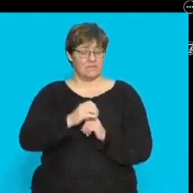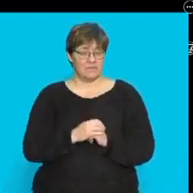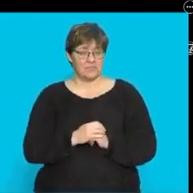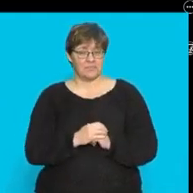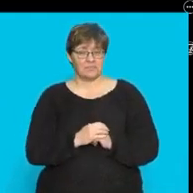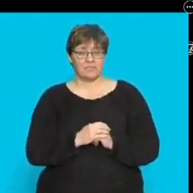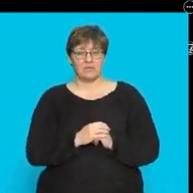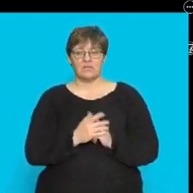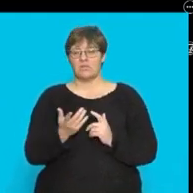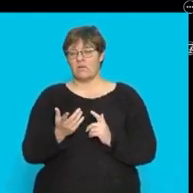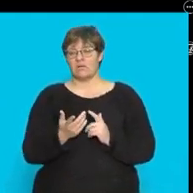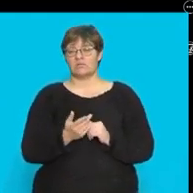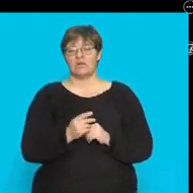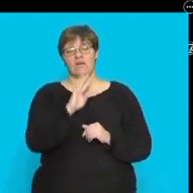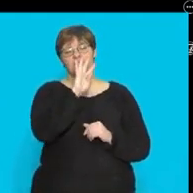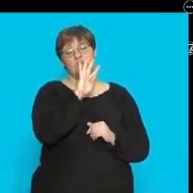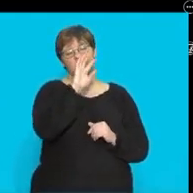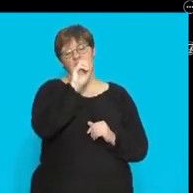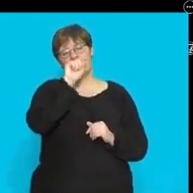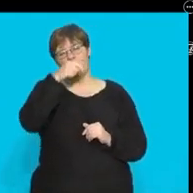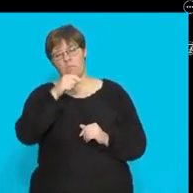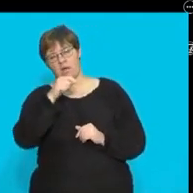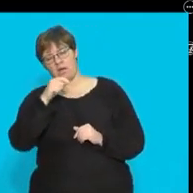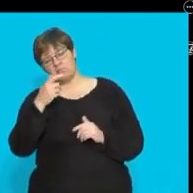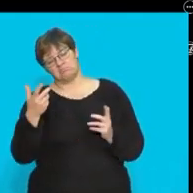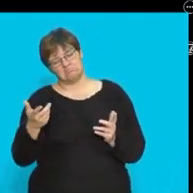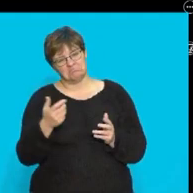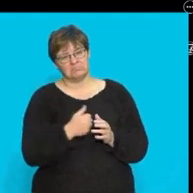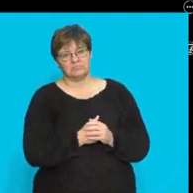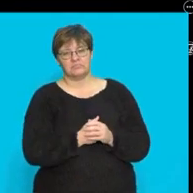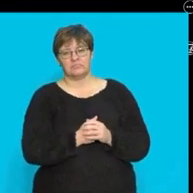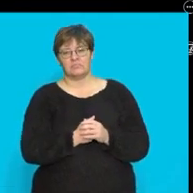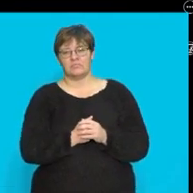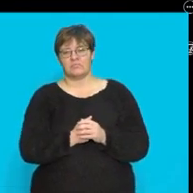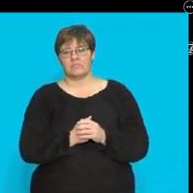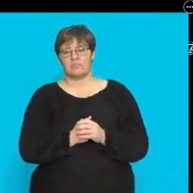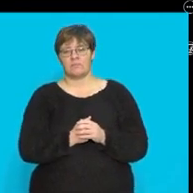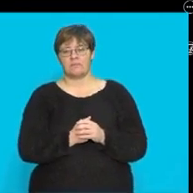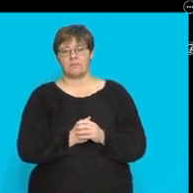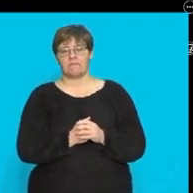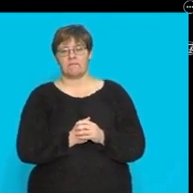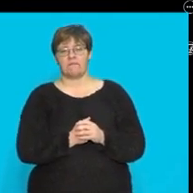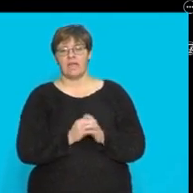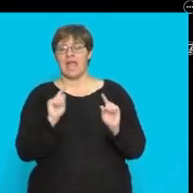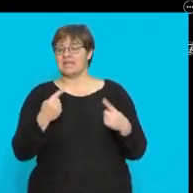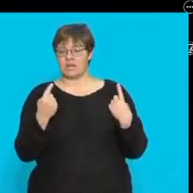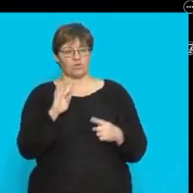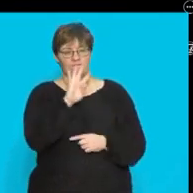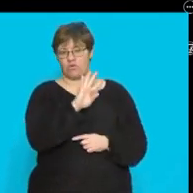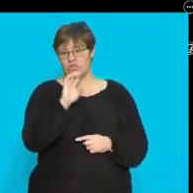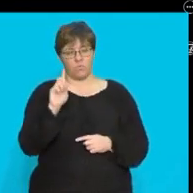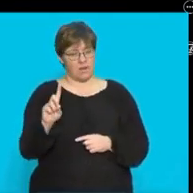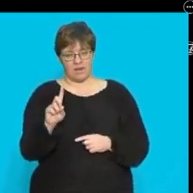to probably put it in decimals. So your answer is definitely going to be 40. It cannot be